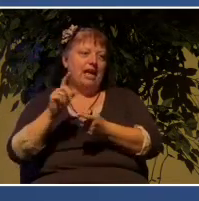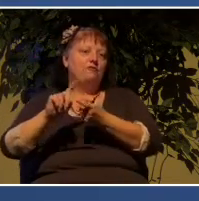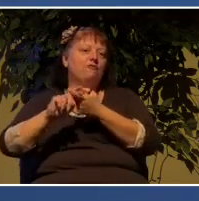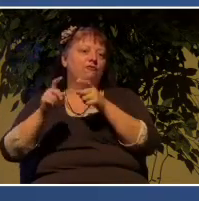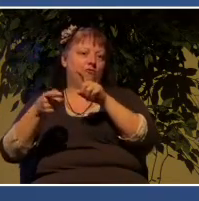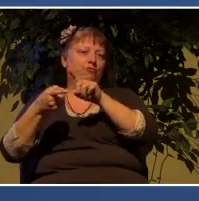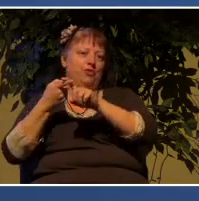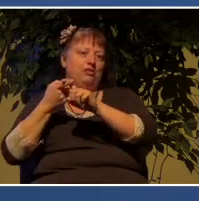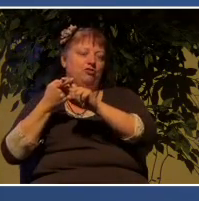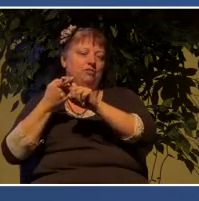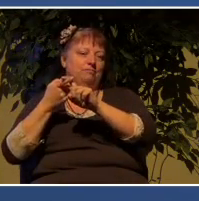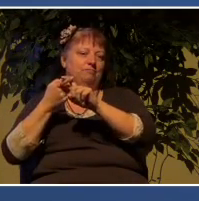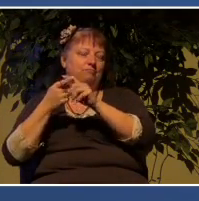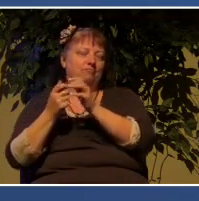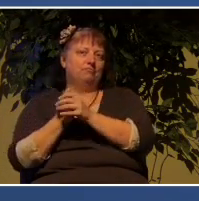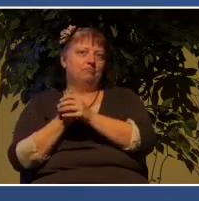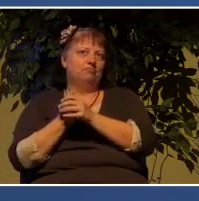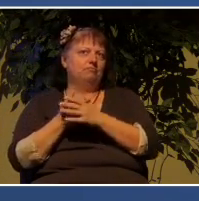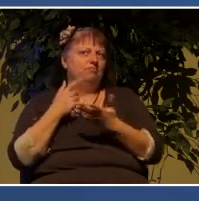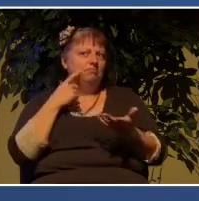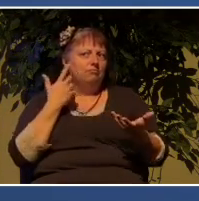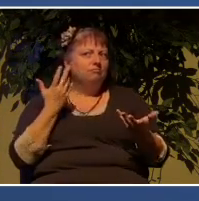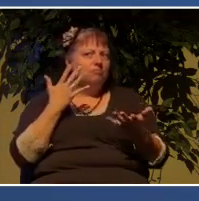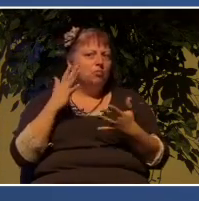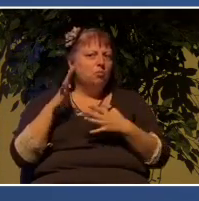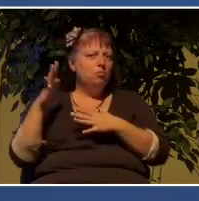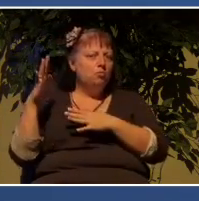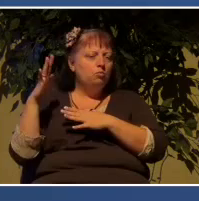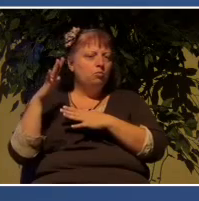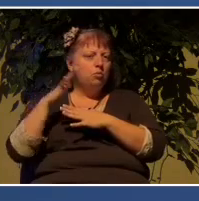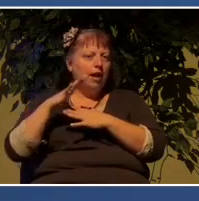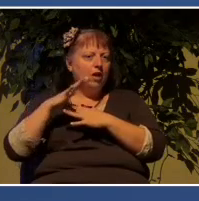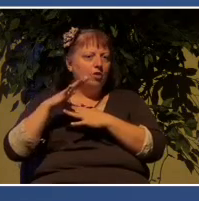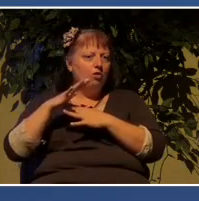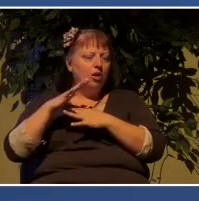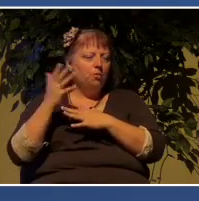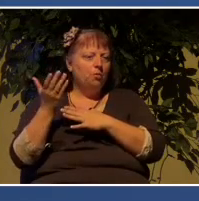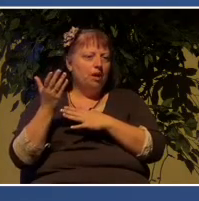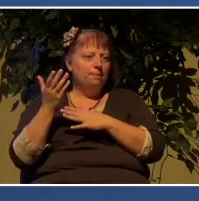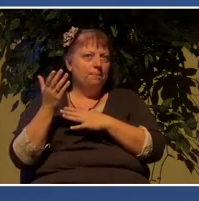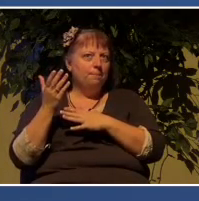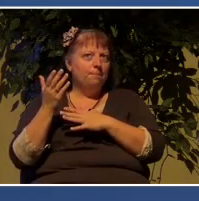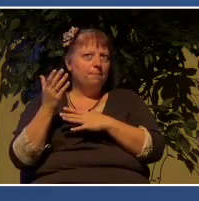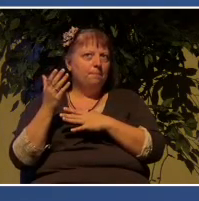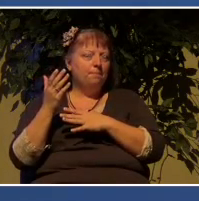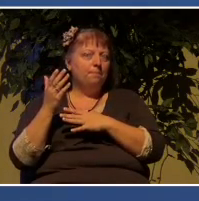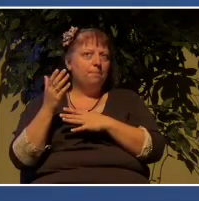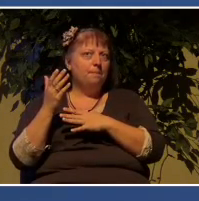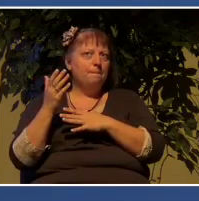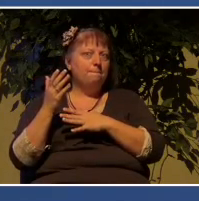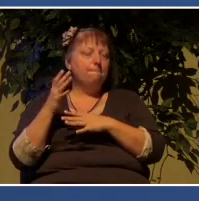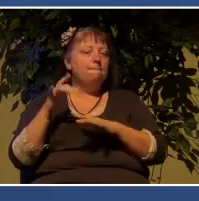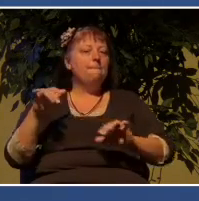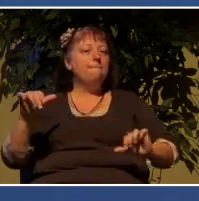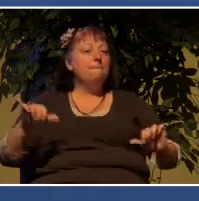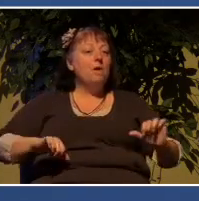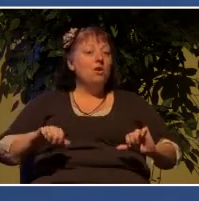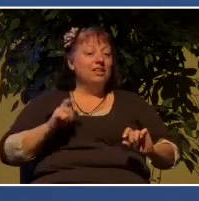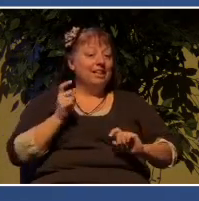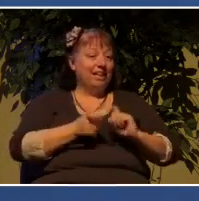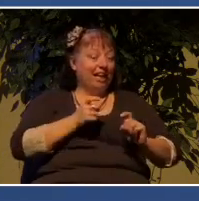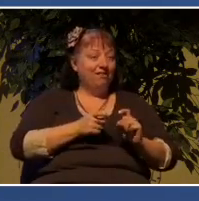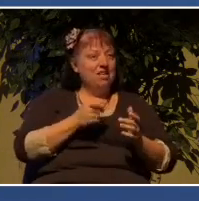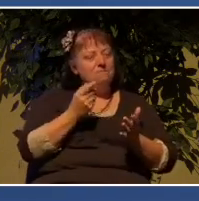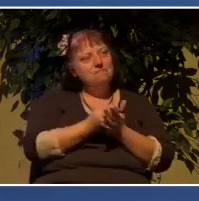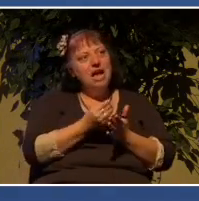what do you think ought to be your priority, and what ought you to be boasting in? Ought you to be boasting in your gifts of money